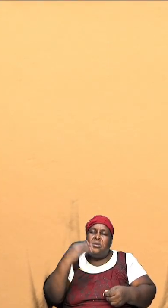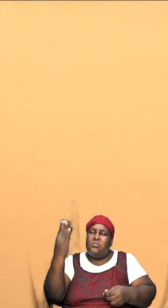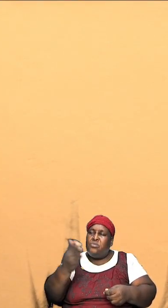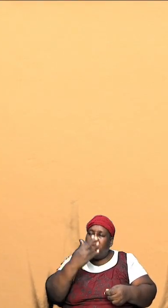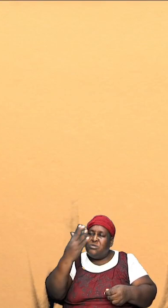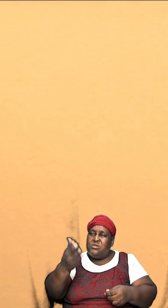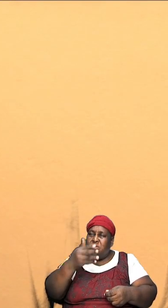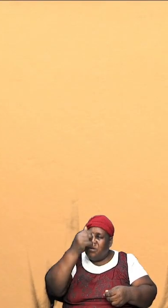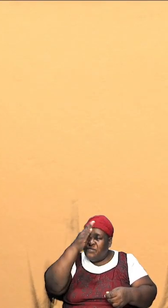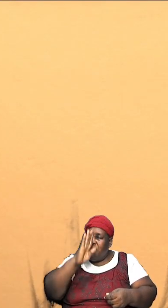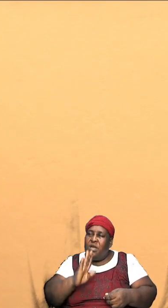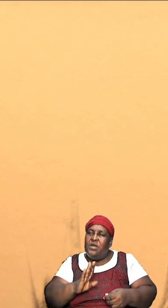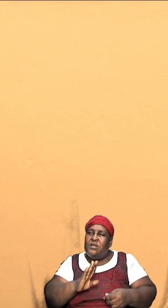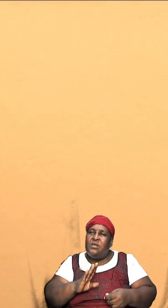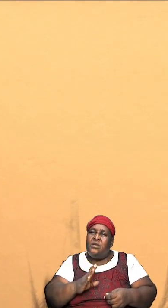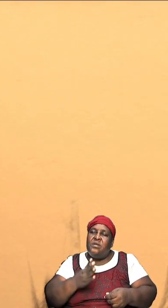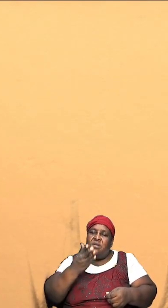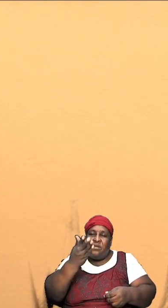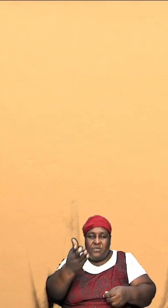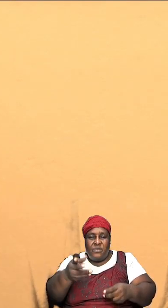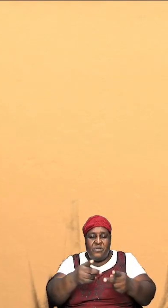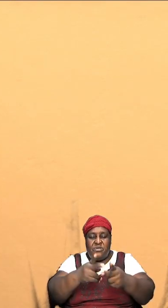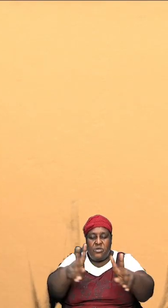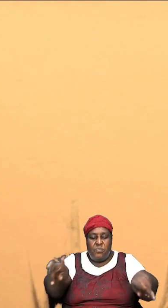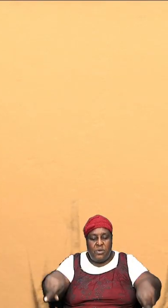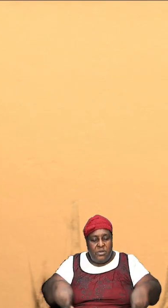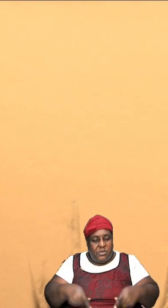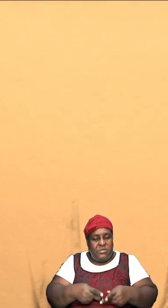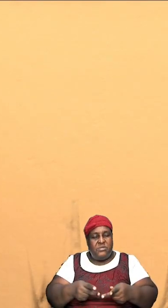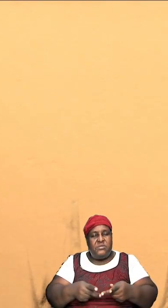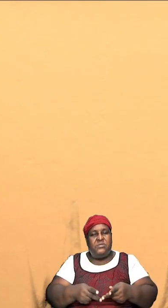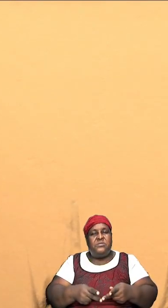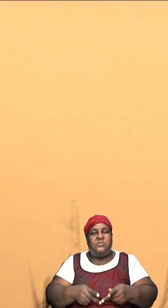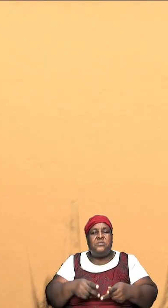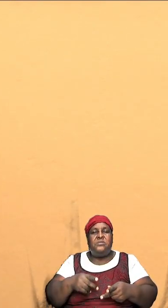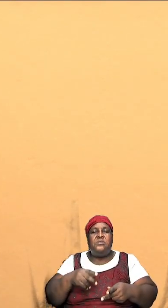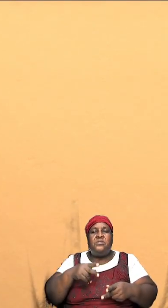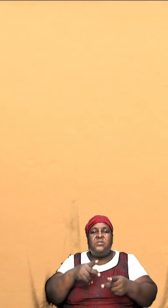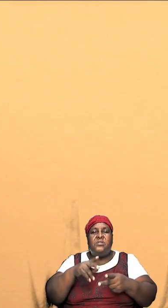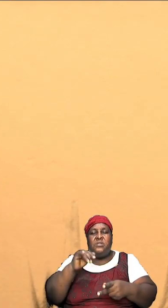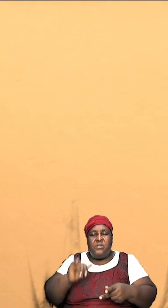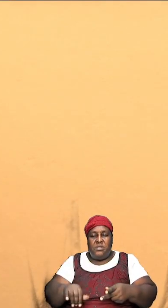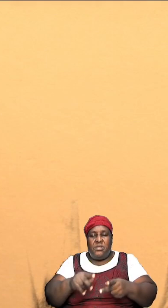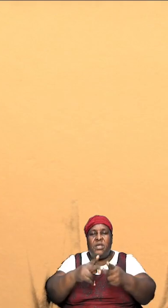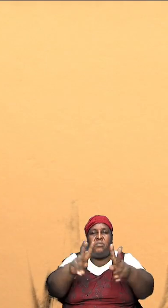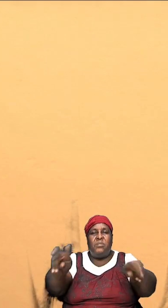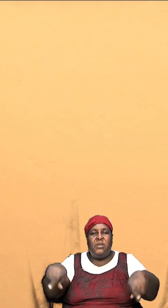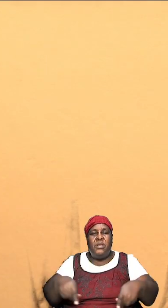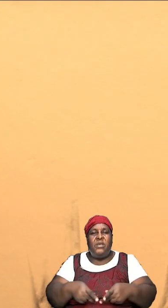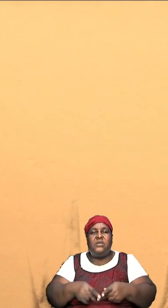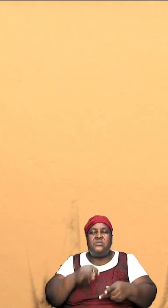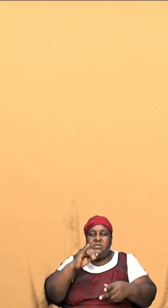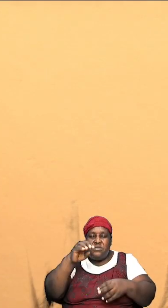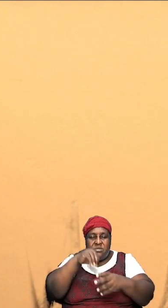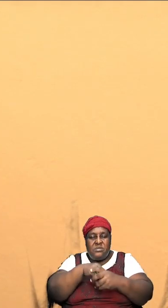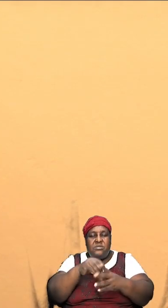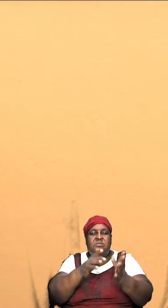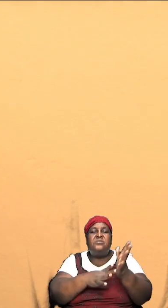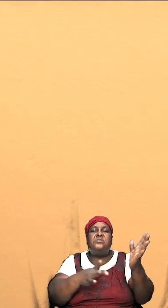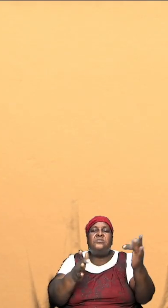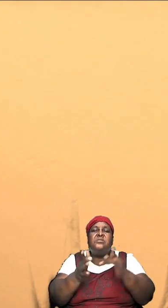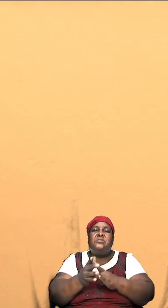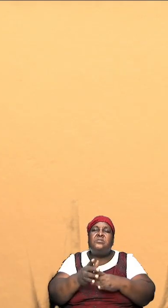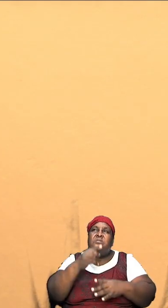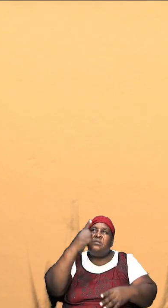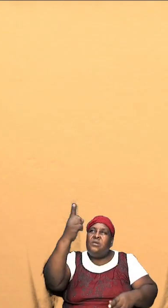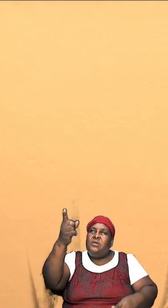God, there is a place. It's in Jesus. It's in Jesus. He's the